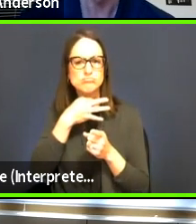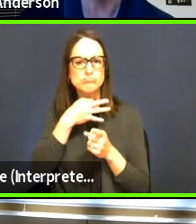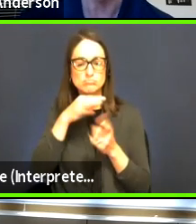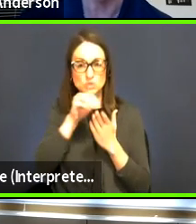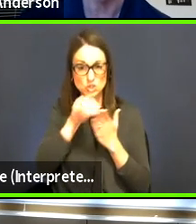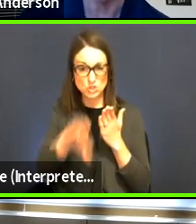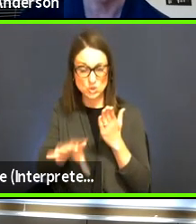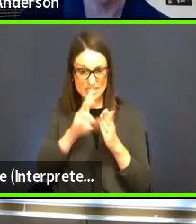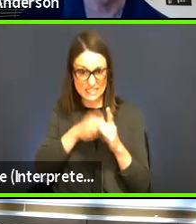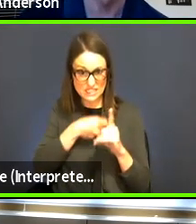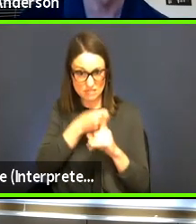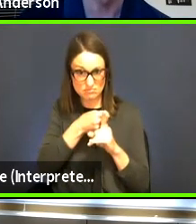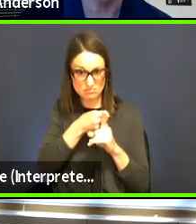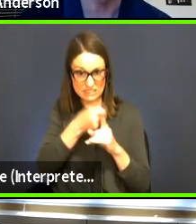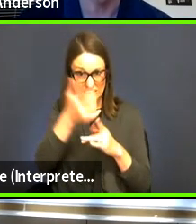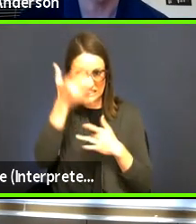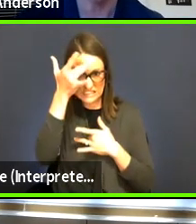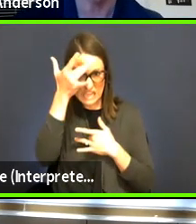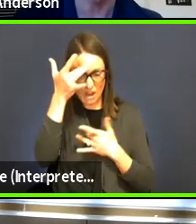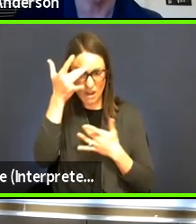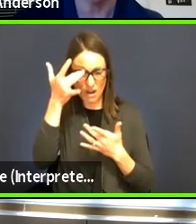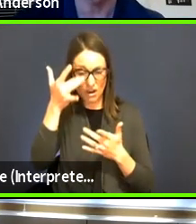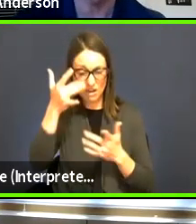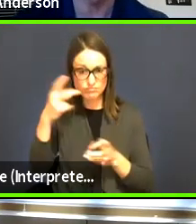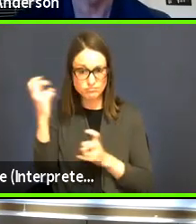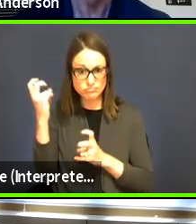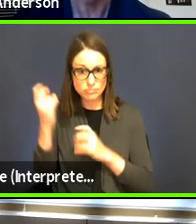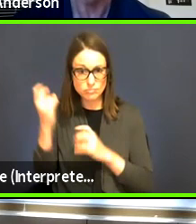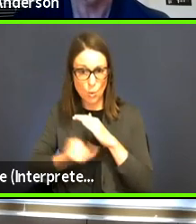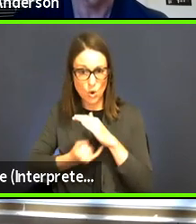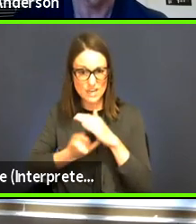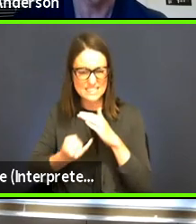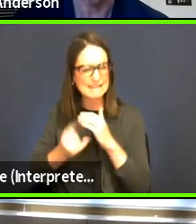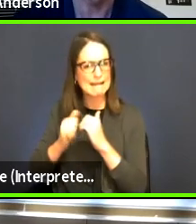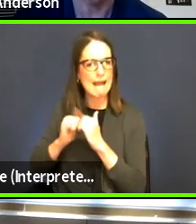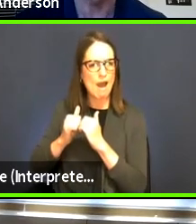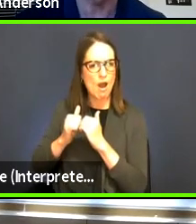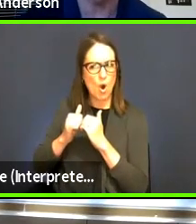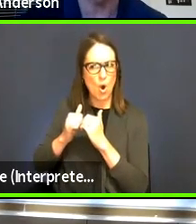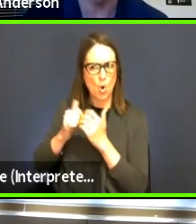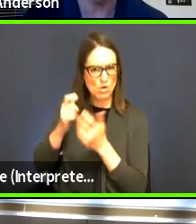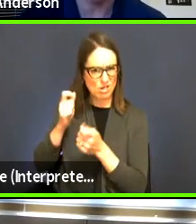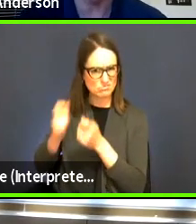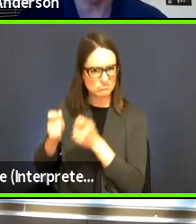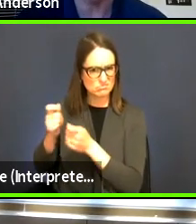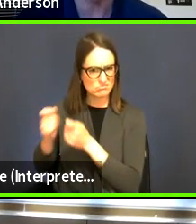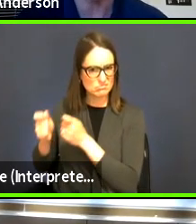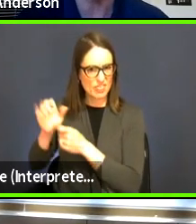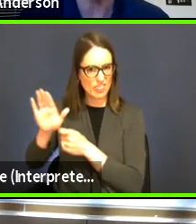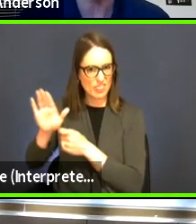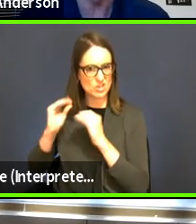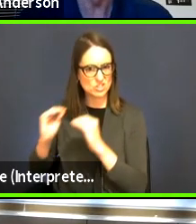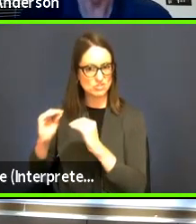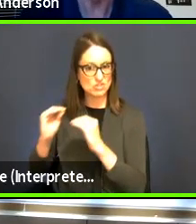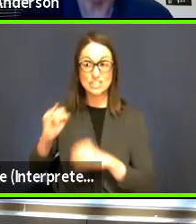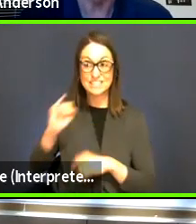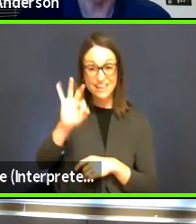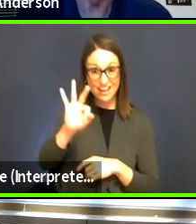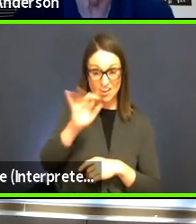quarantined. How will we accommodate their instruction? Because if they're quarantined for 2